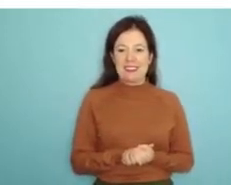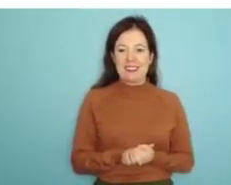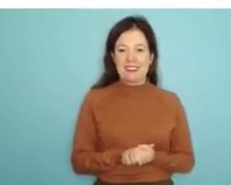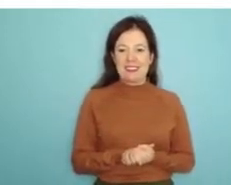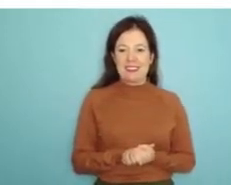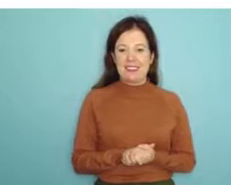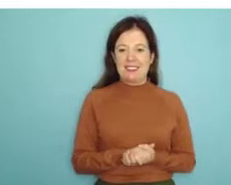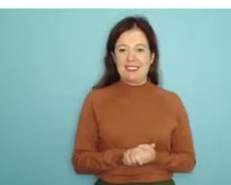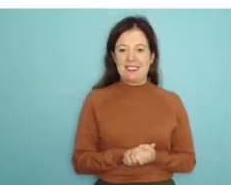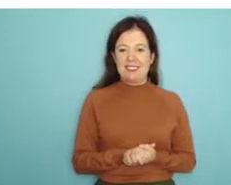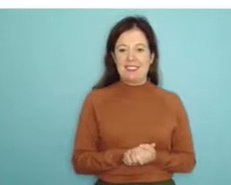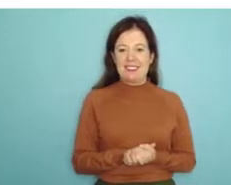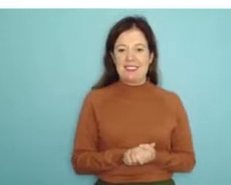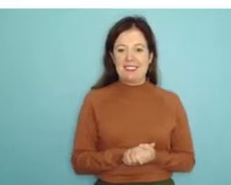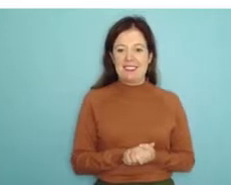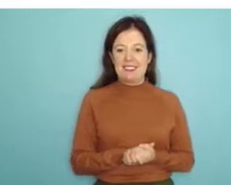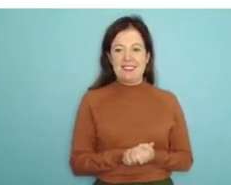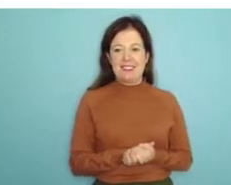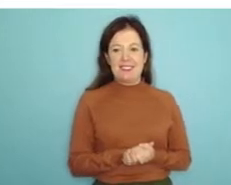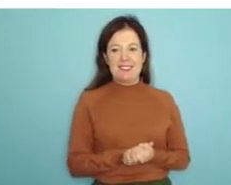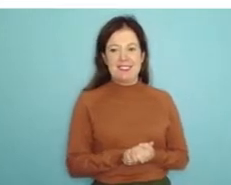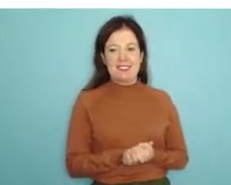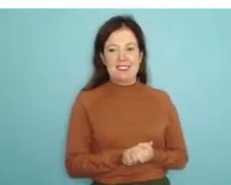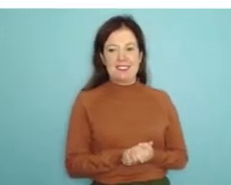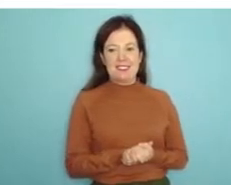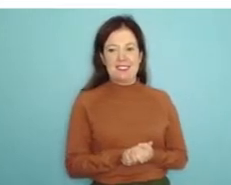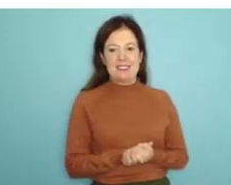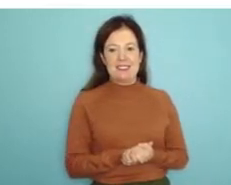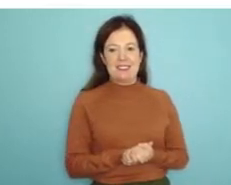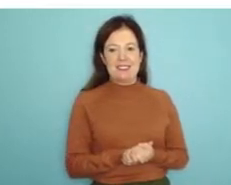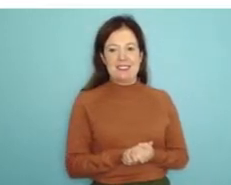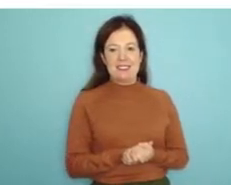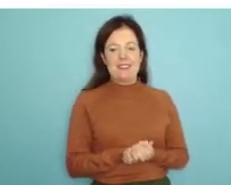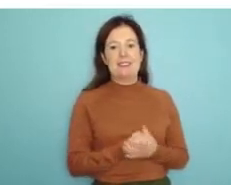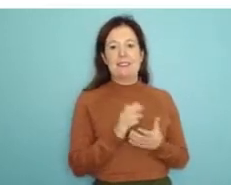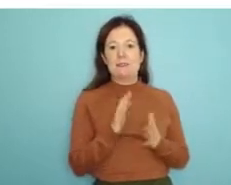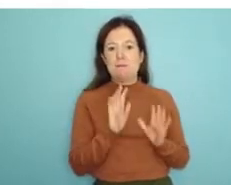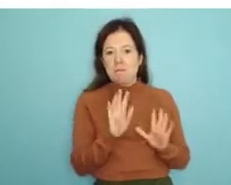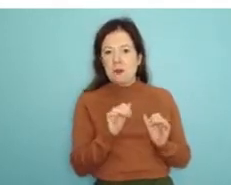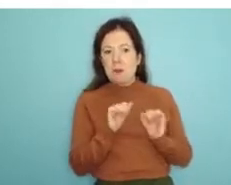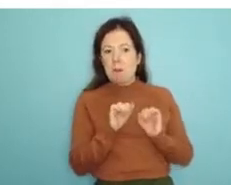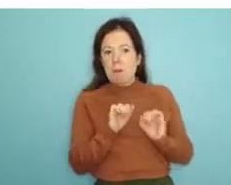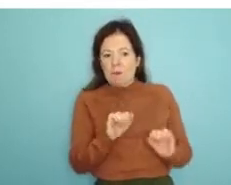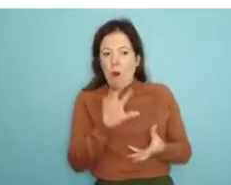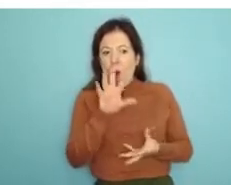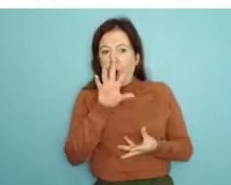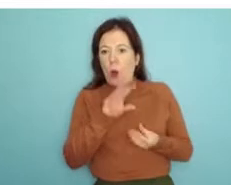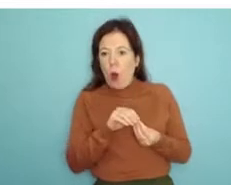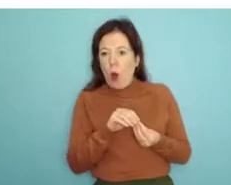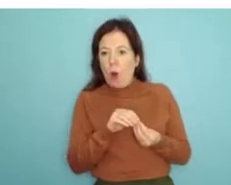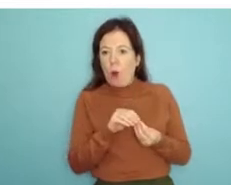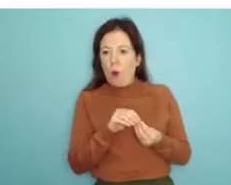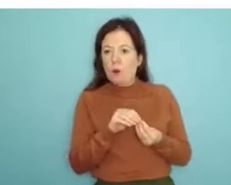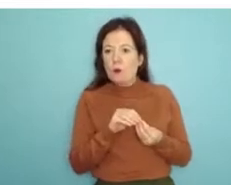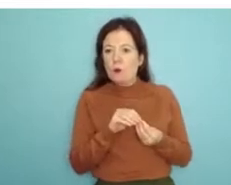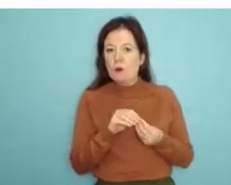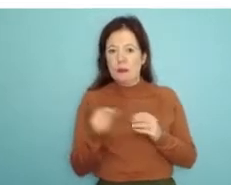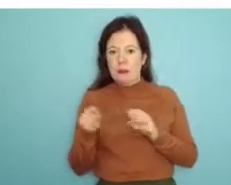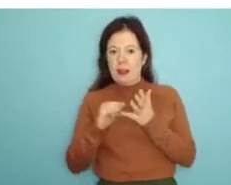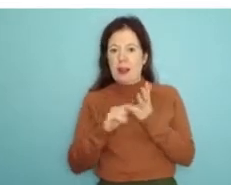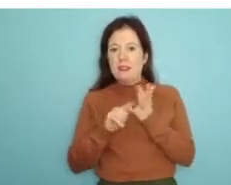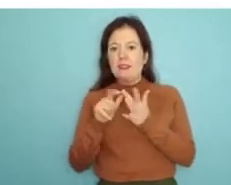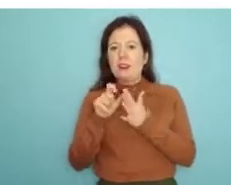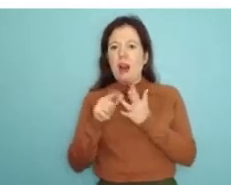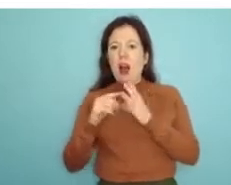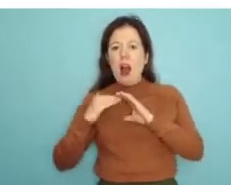Thank you. I think we were just, before we move into the sort of closure of the conference, we were just going to ask people in the slider on the right-hand side, you